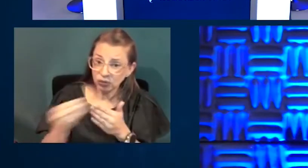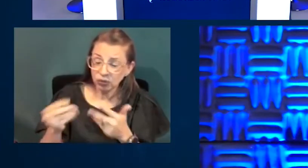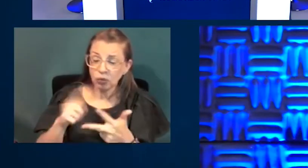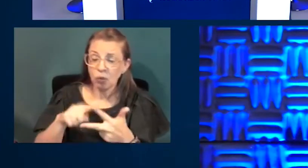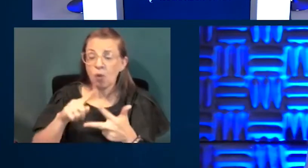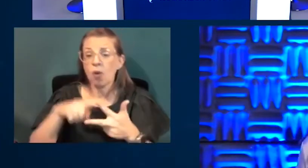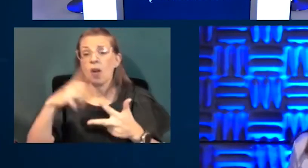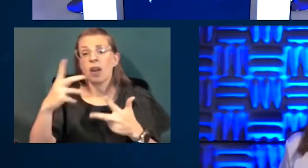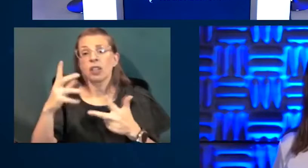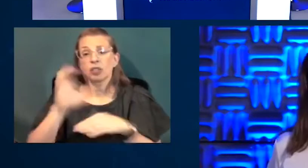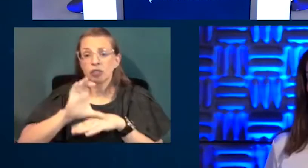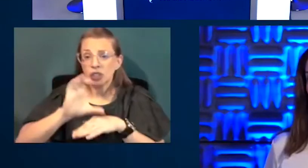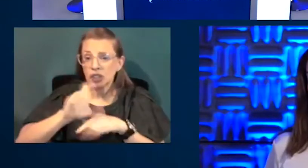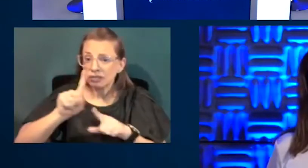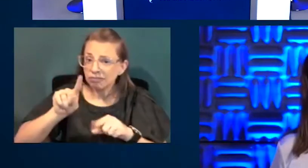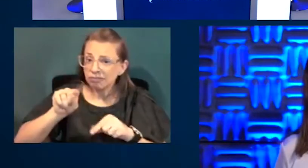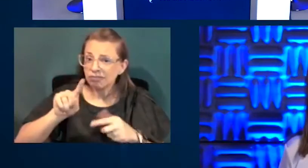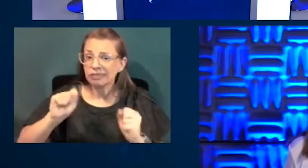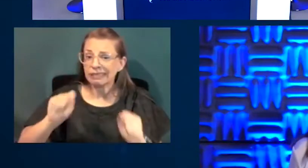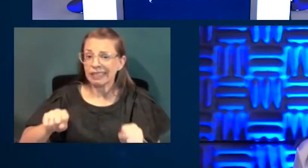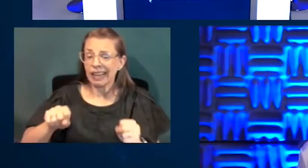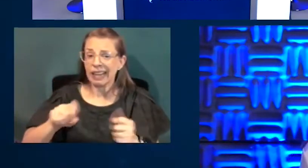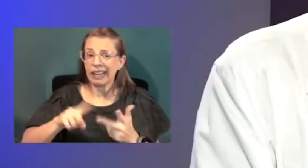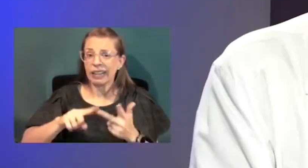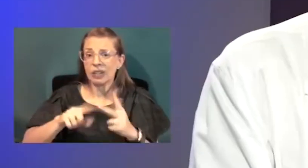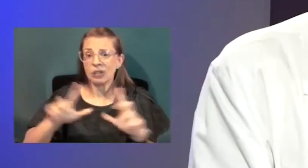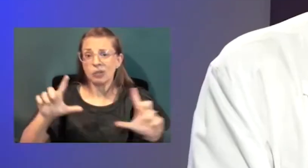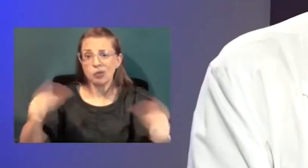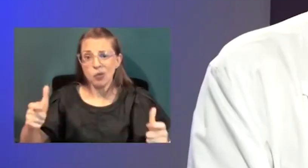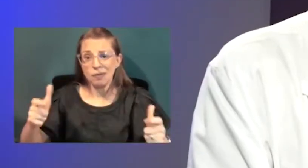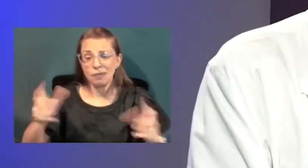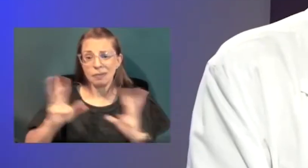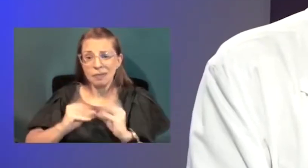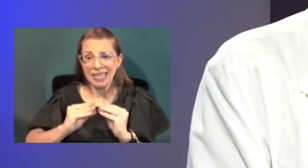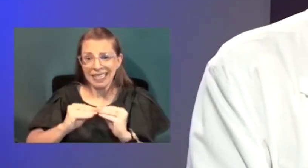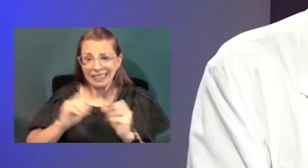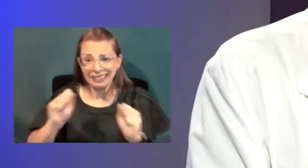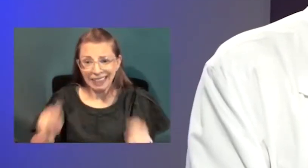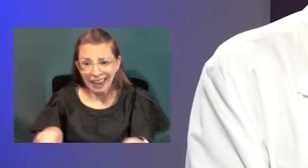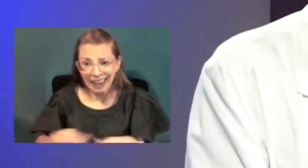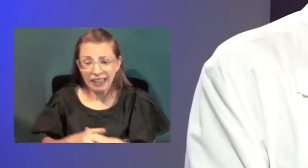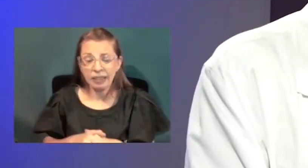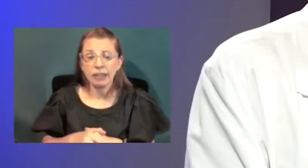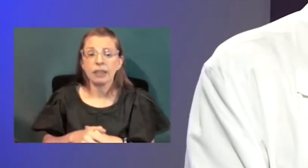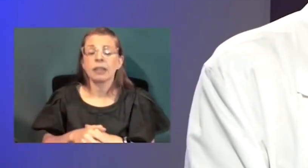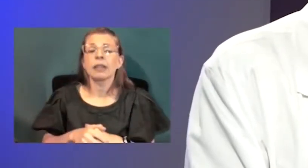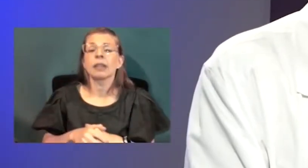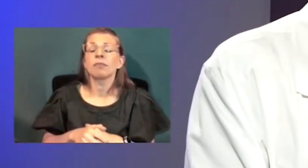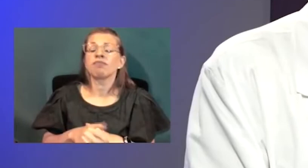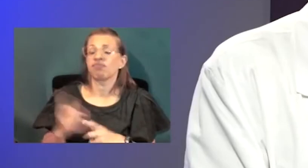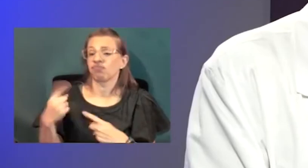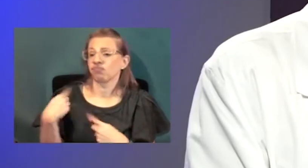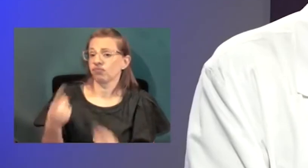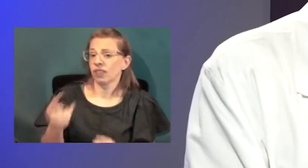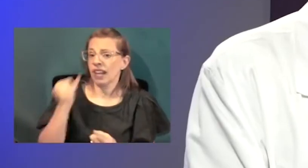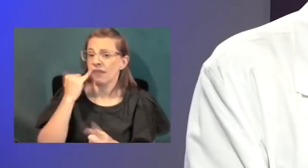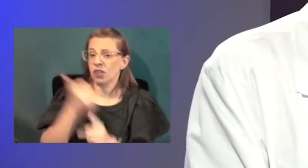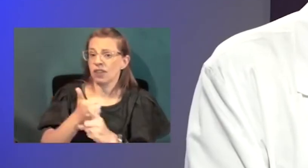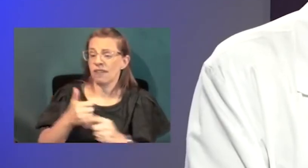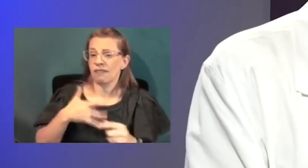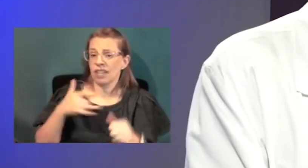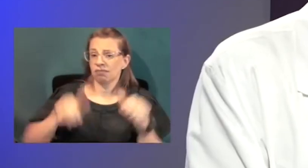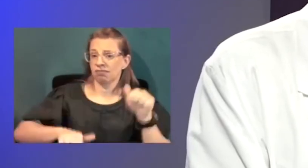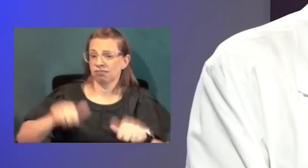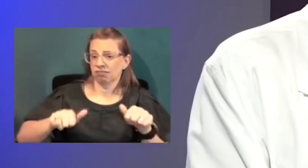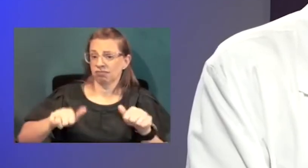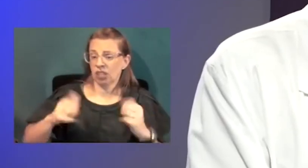It is a really hard one, too, Hawk. And I think here's the things we've been saying all along. If you're ever feeling uncertain about it, if you feel like the crowd is